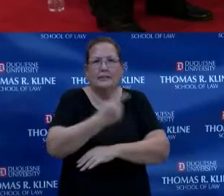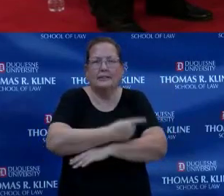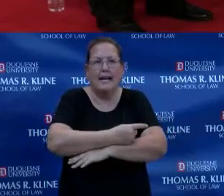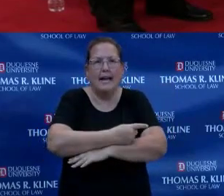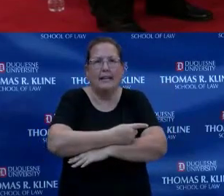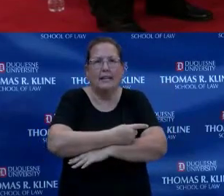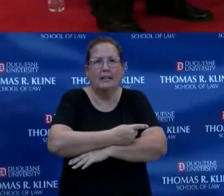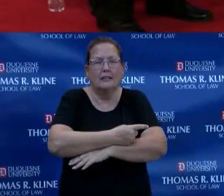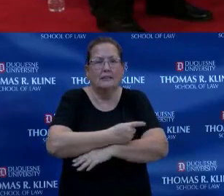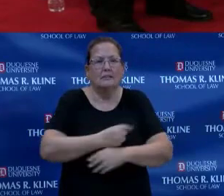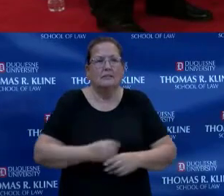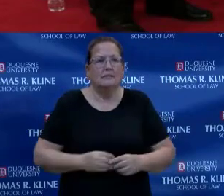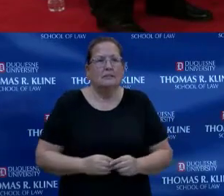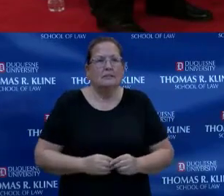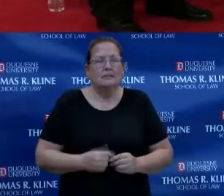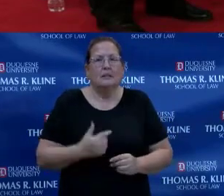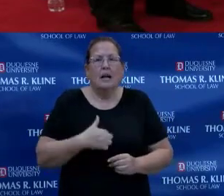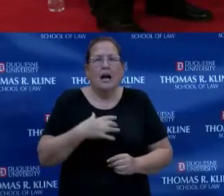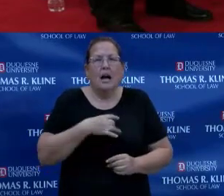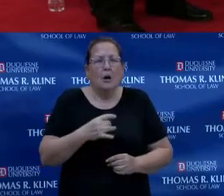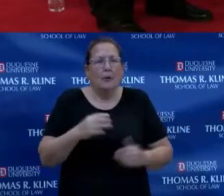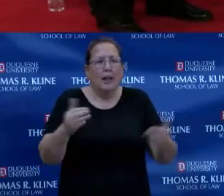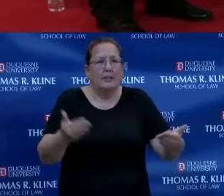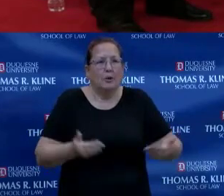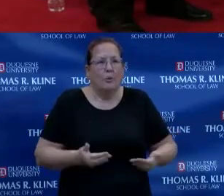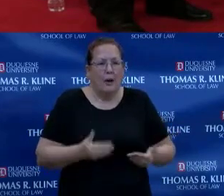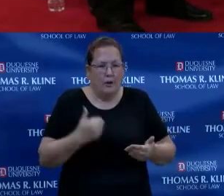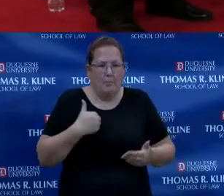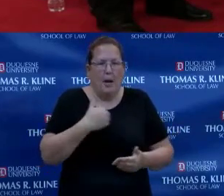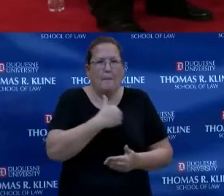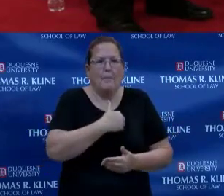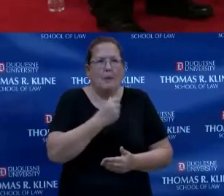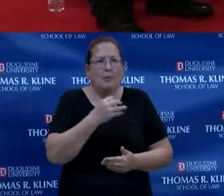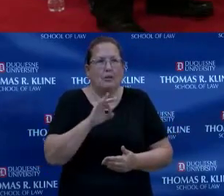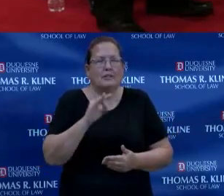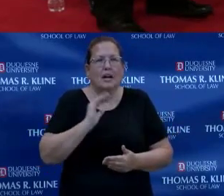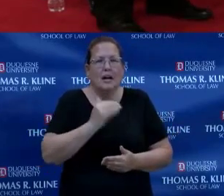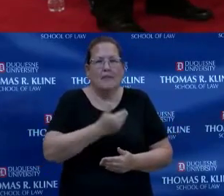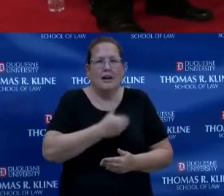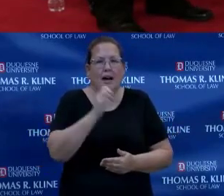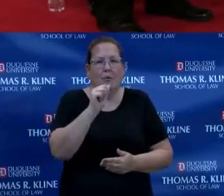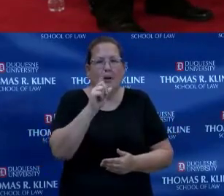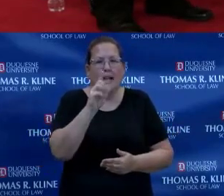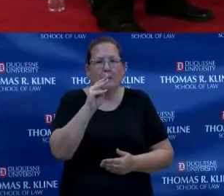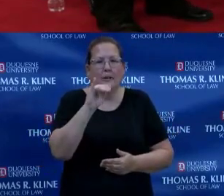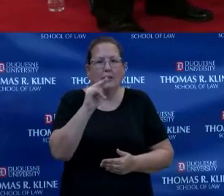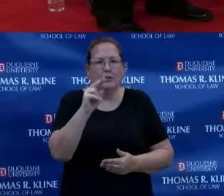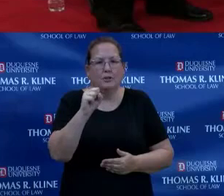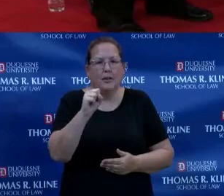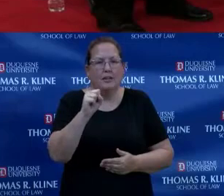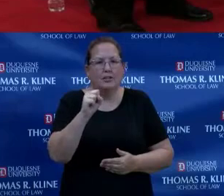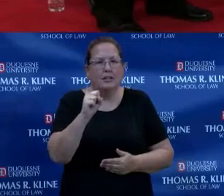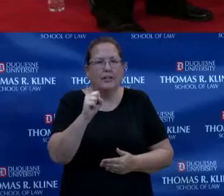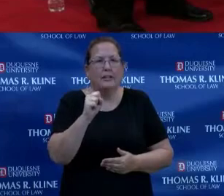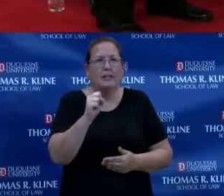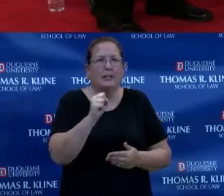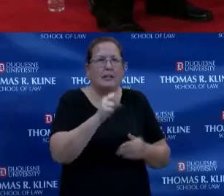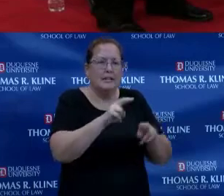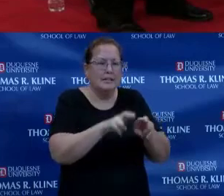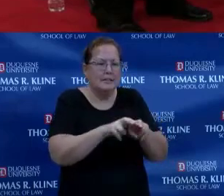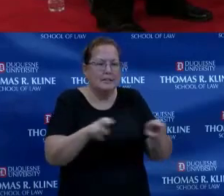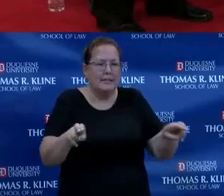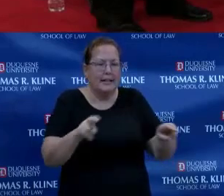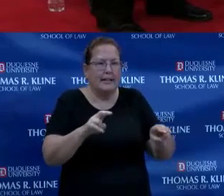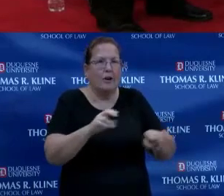Before proceeding, I would like to welcome members of our university administration joining us on stage. First, Duquesne University